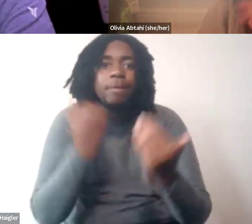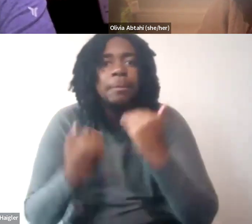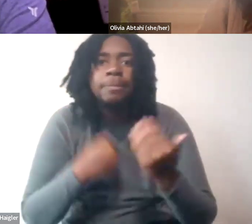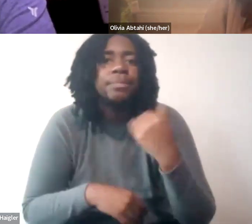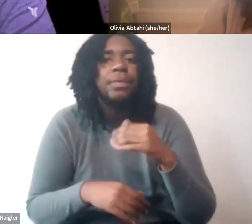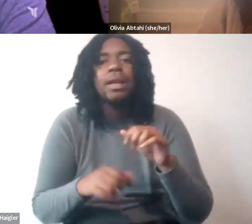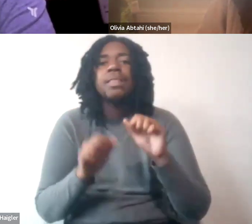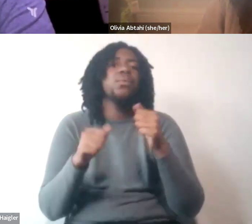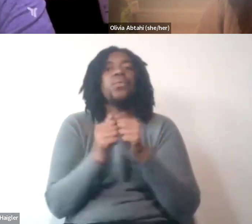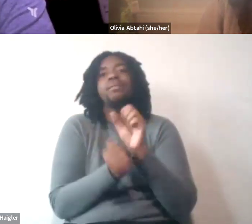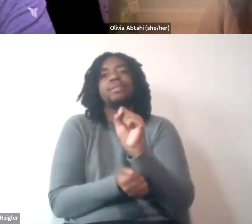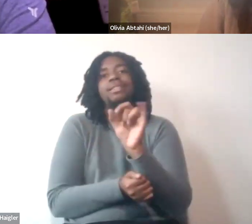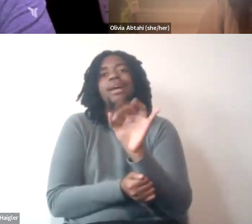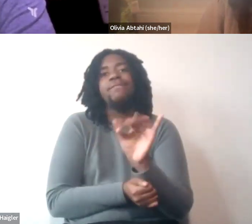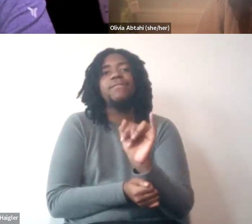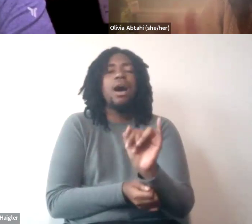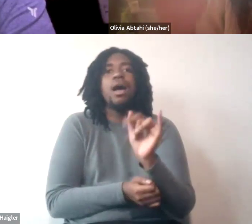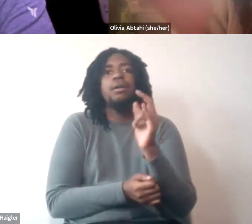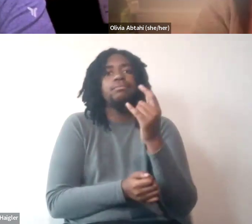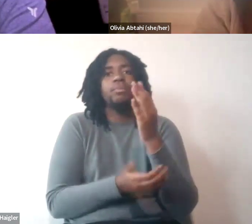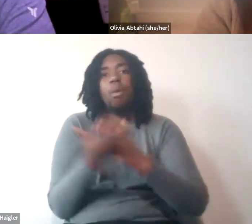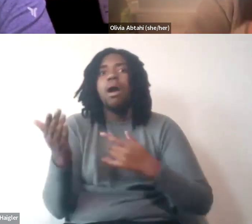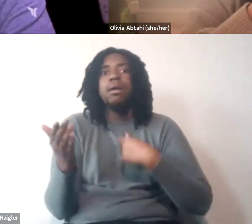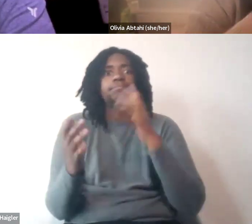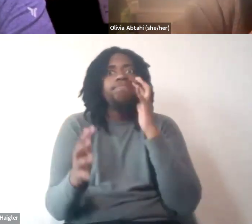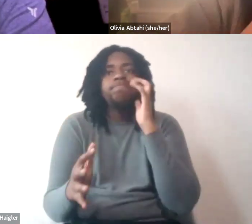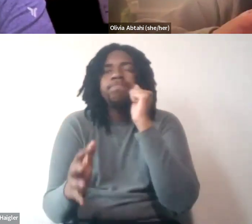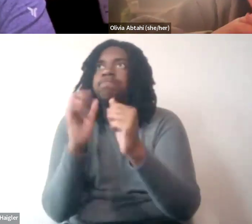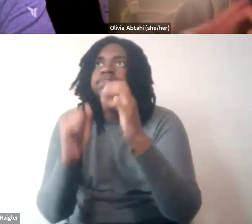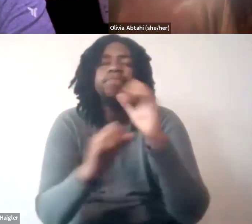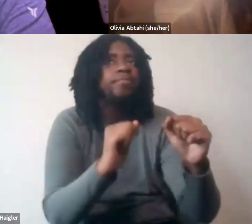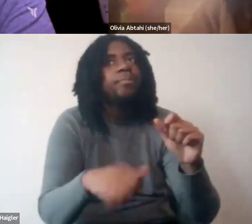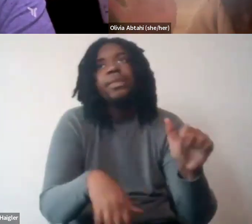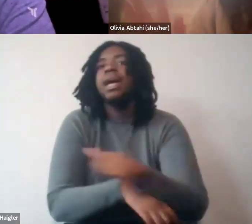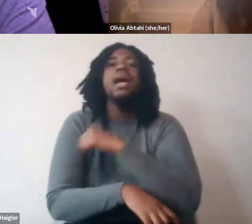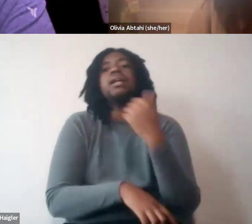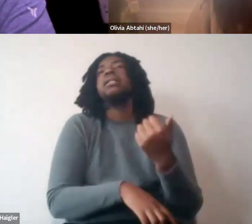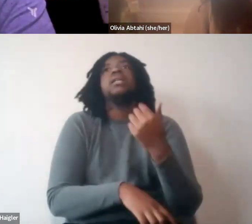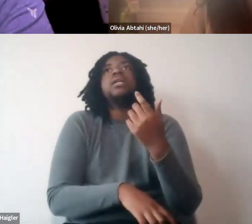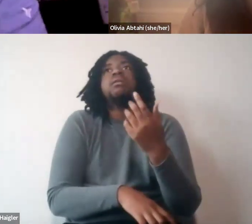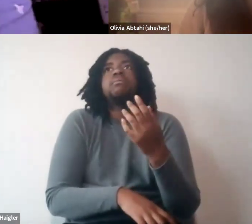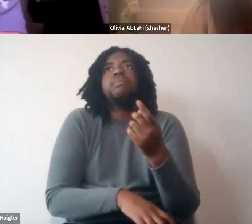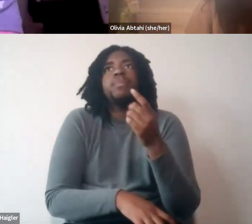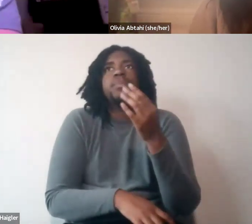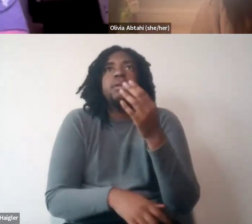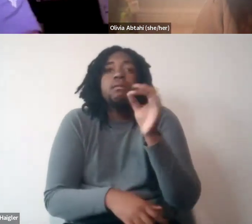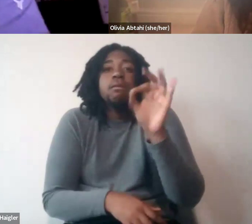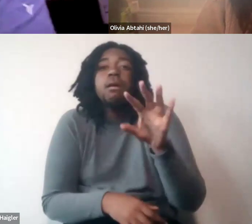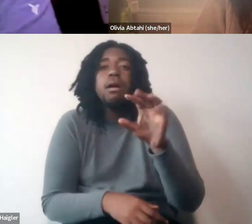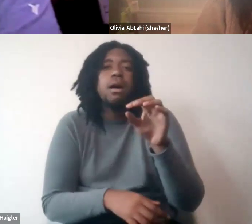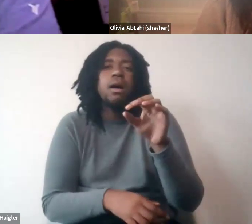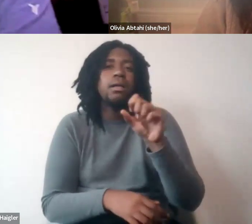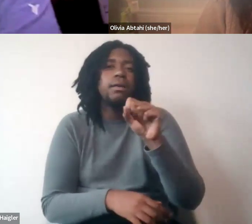it. Like, I was there. Tamara Pierce, like any whiff of like fantasy or